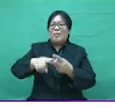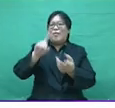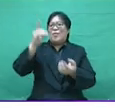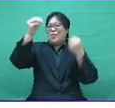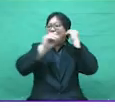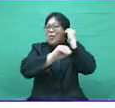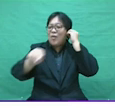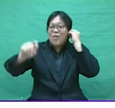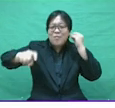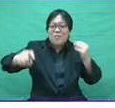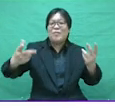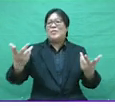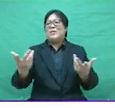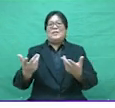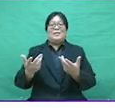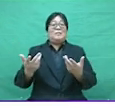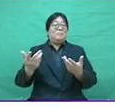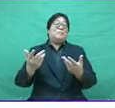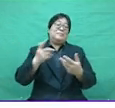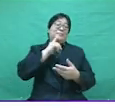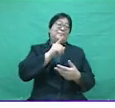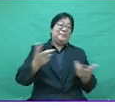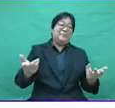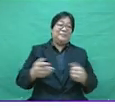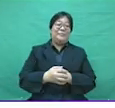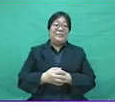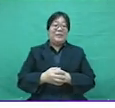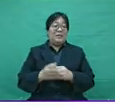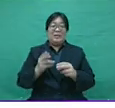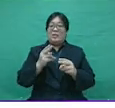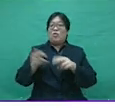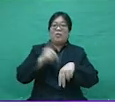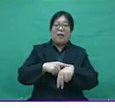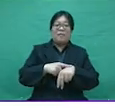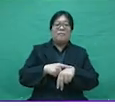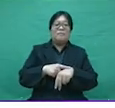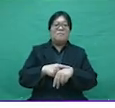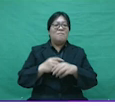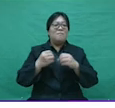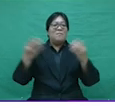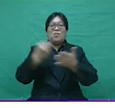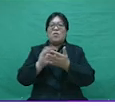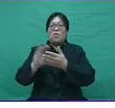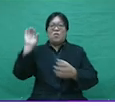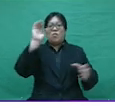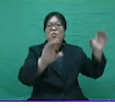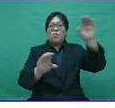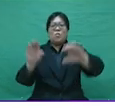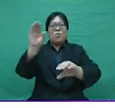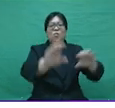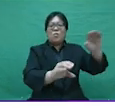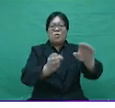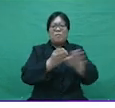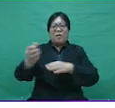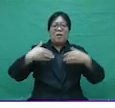the doctors, theaters, and so on. So within a short time, we had such a huge investment in the health